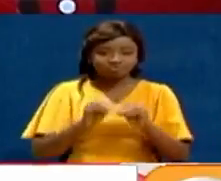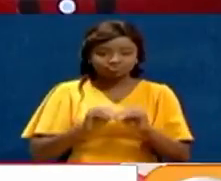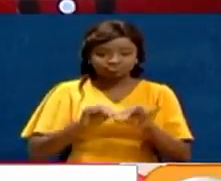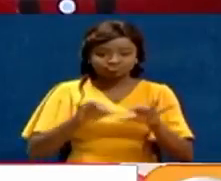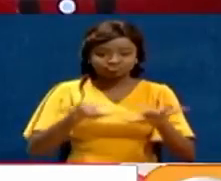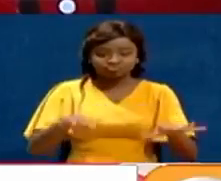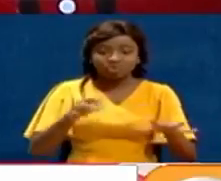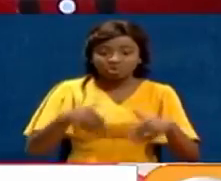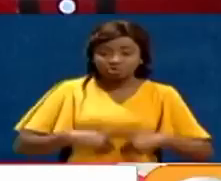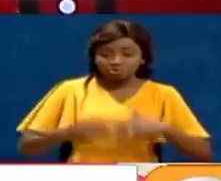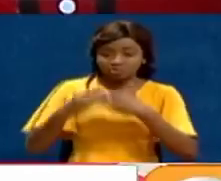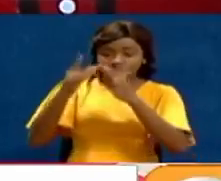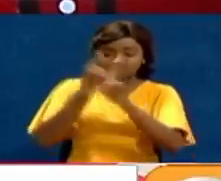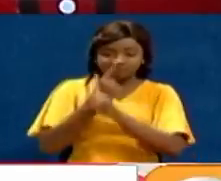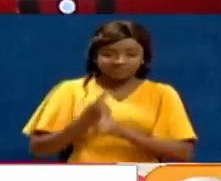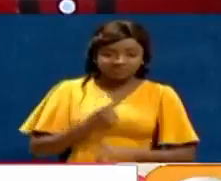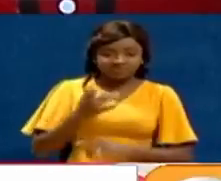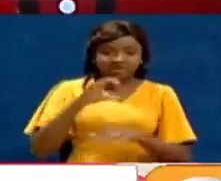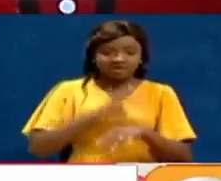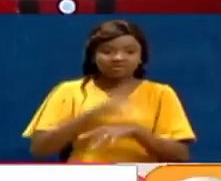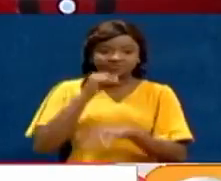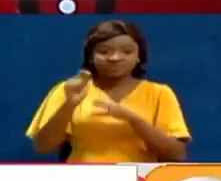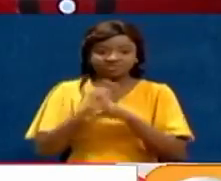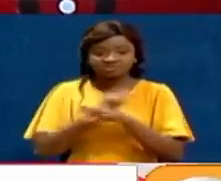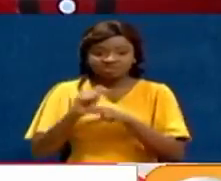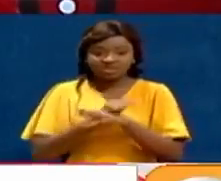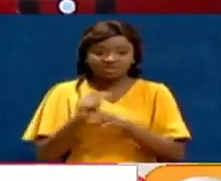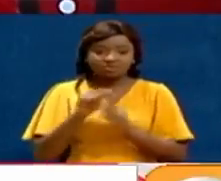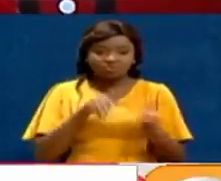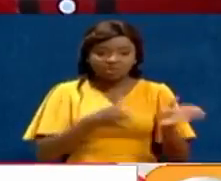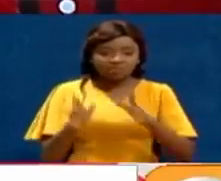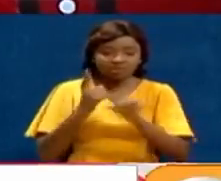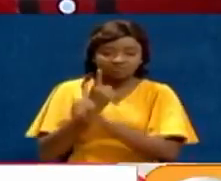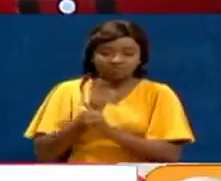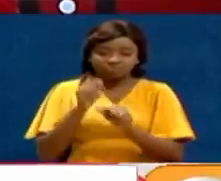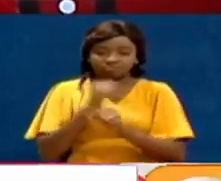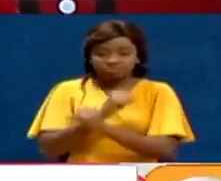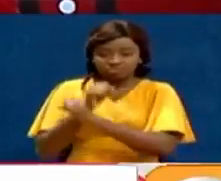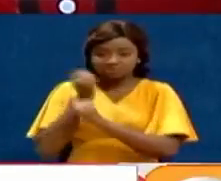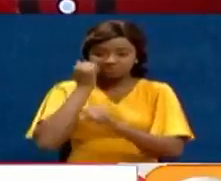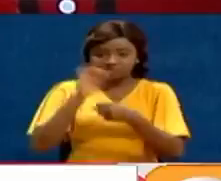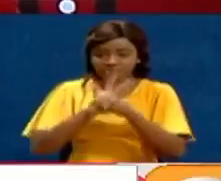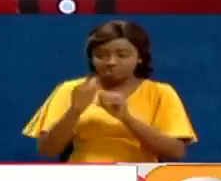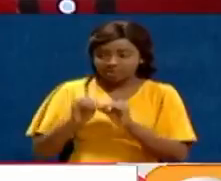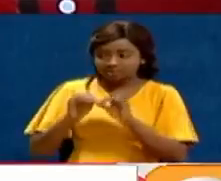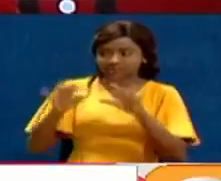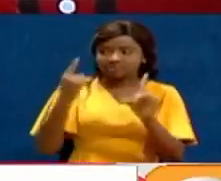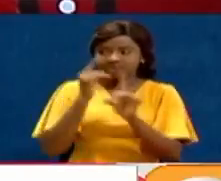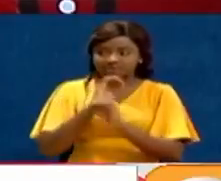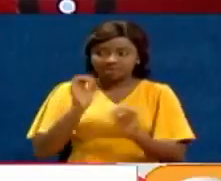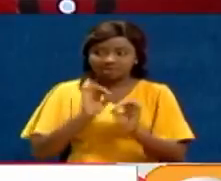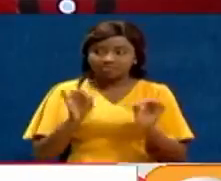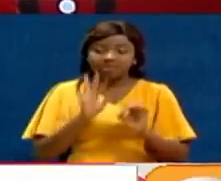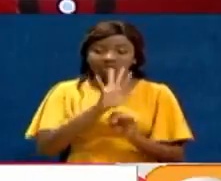group of youth leaders in Nyeri County have received training on mitigation measures to tame the spread of the virus. The youth leaders, drawn from